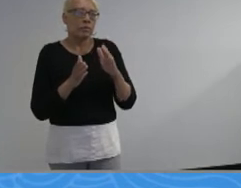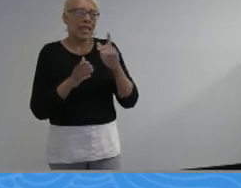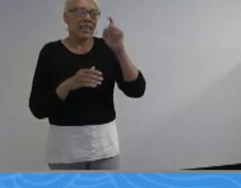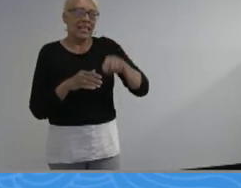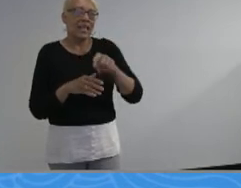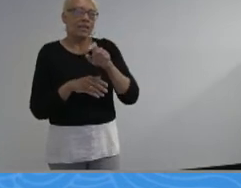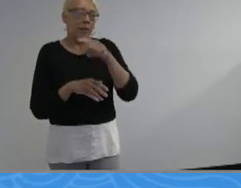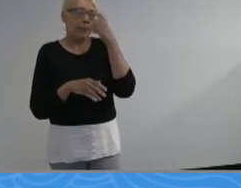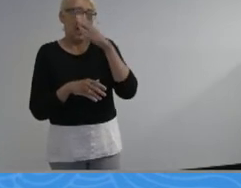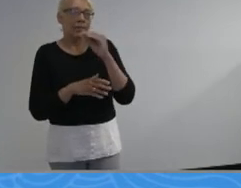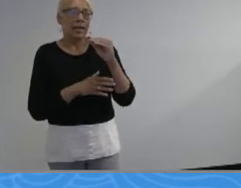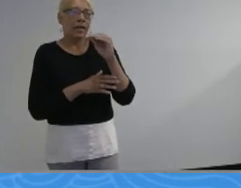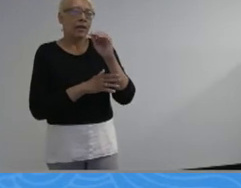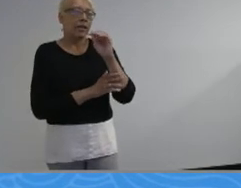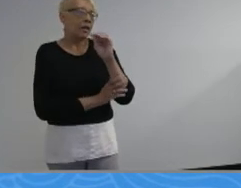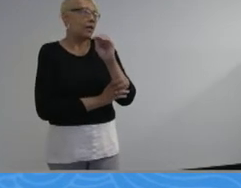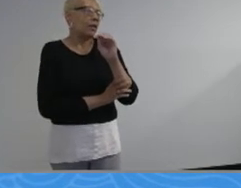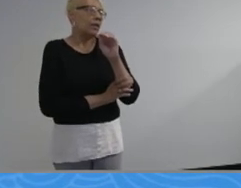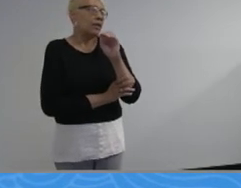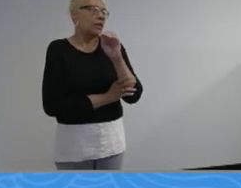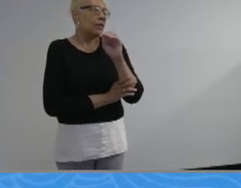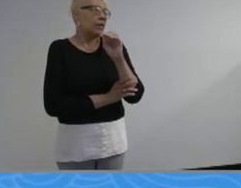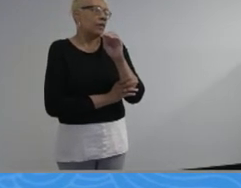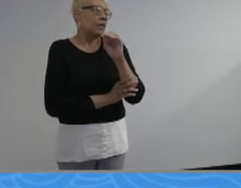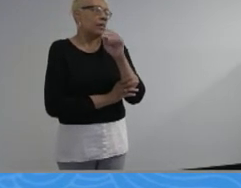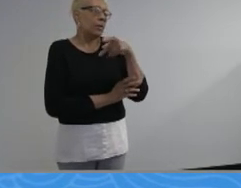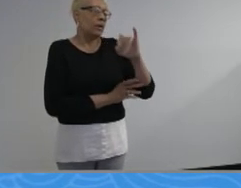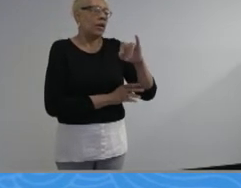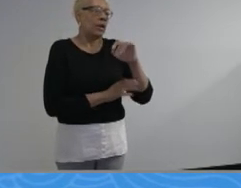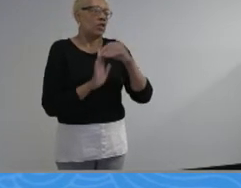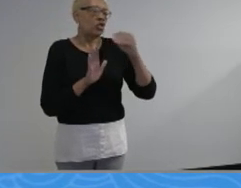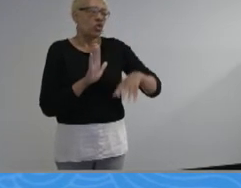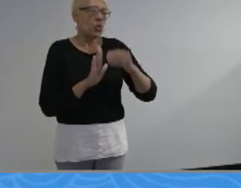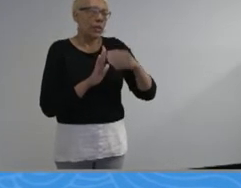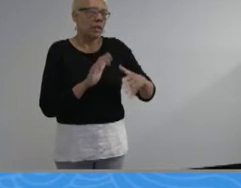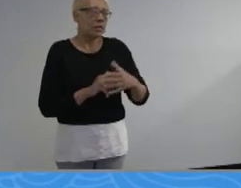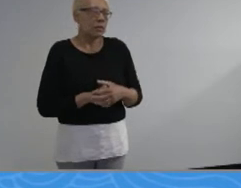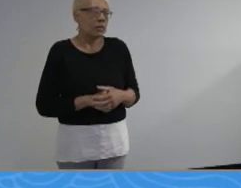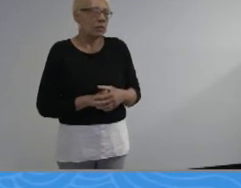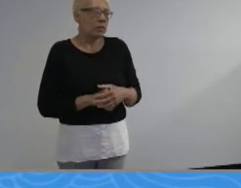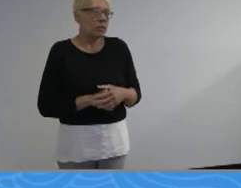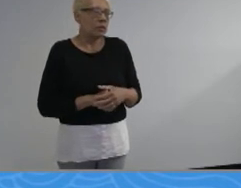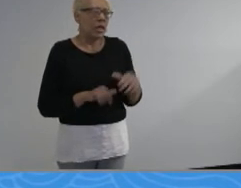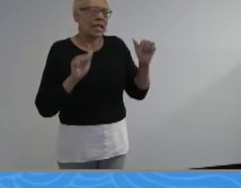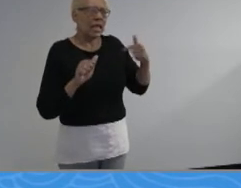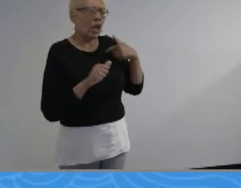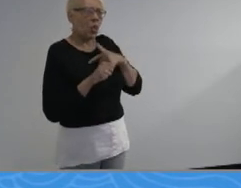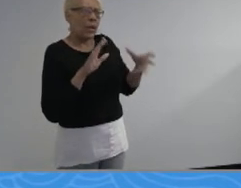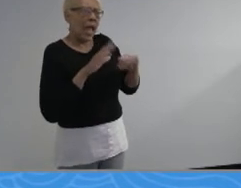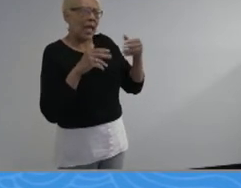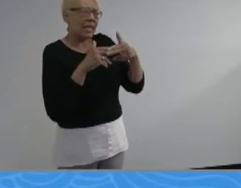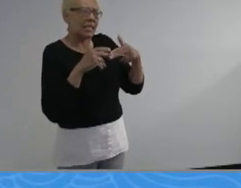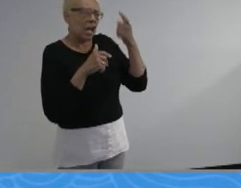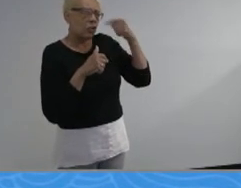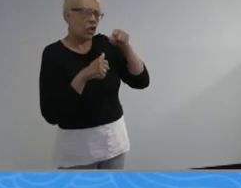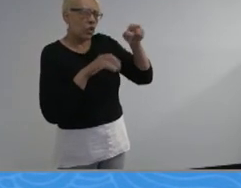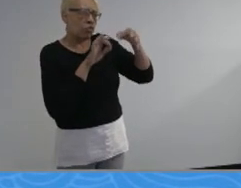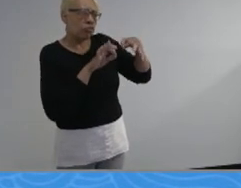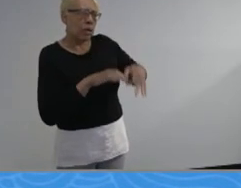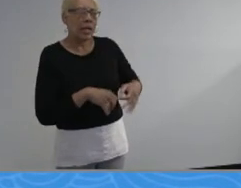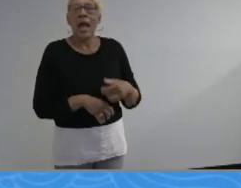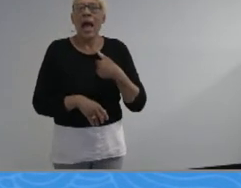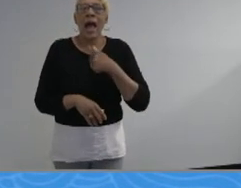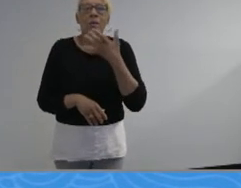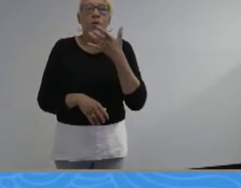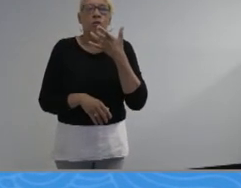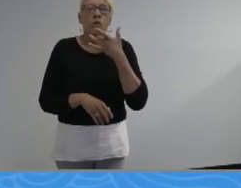students. Yes, and Dr. So, Lund, can we throw up the slides for you to walk through? Yeah, I prefer to talk